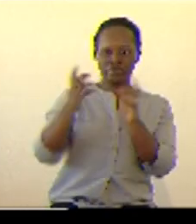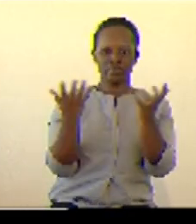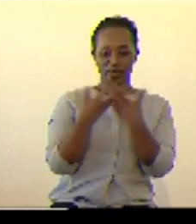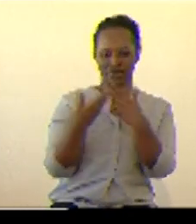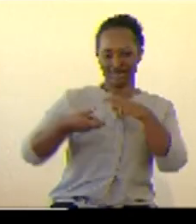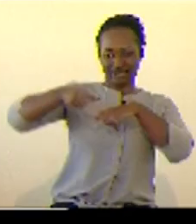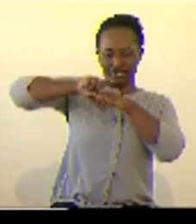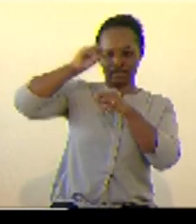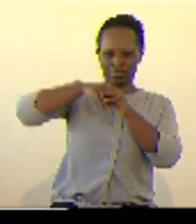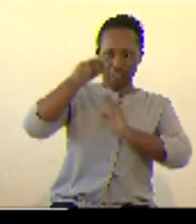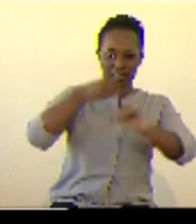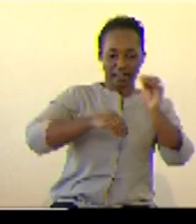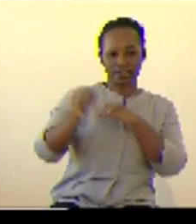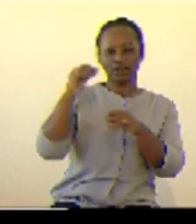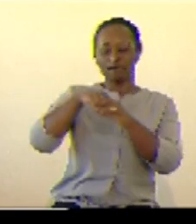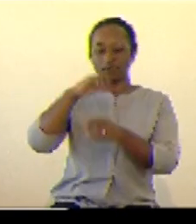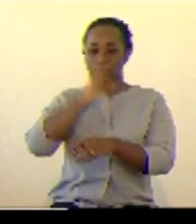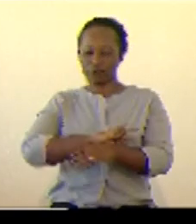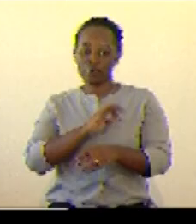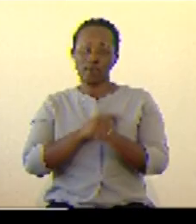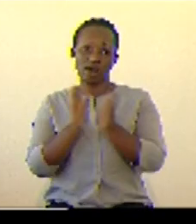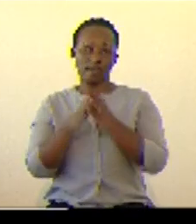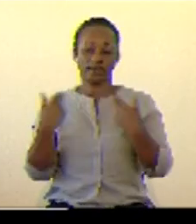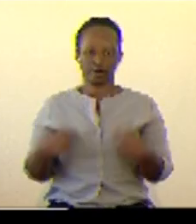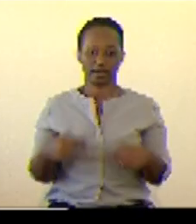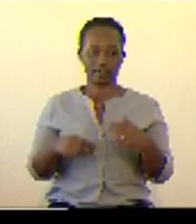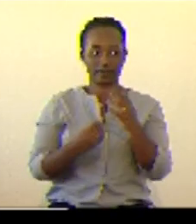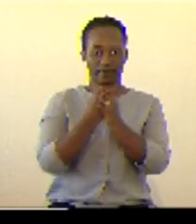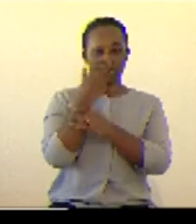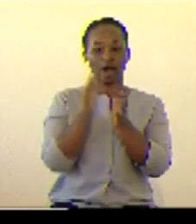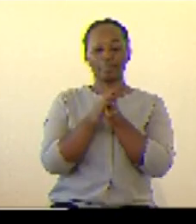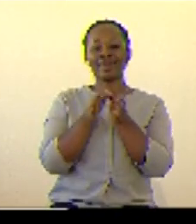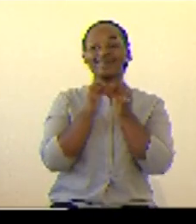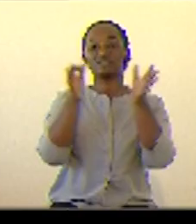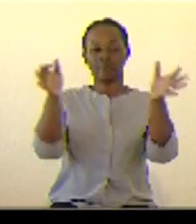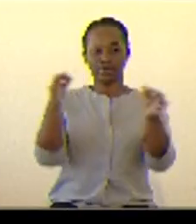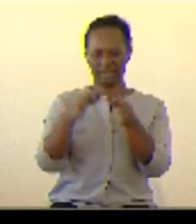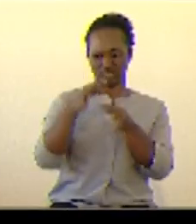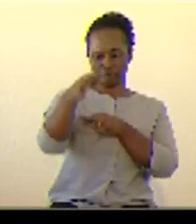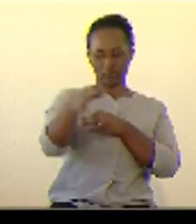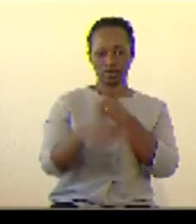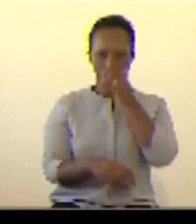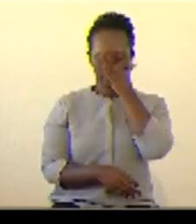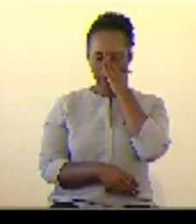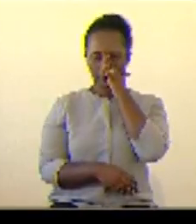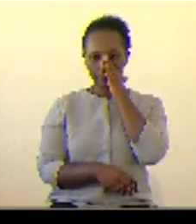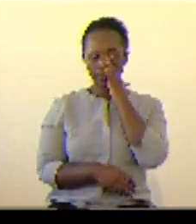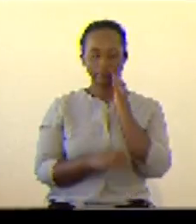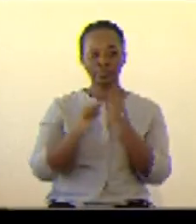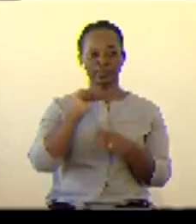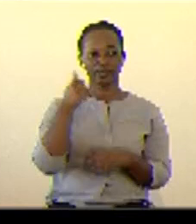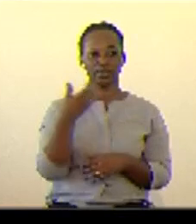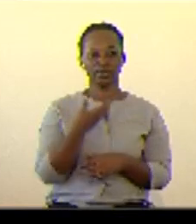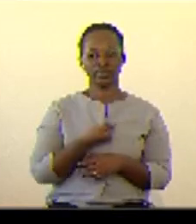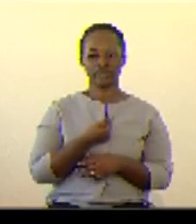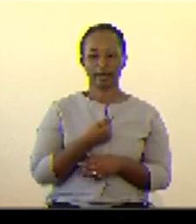sales, increase in the profitability, and hence growth and expansion occurs. We have producing